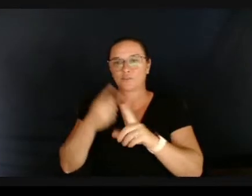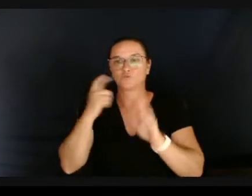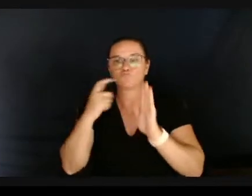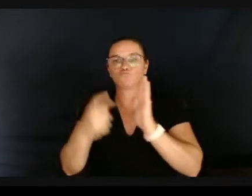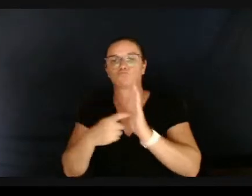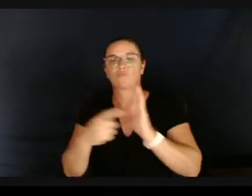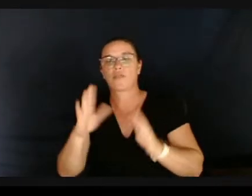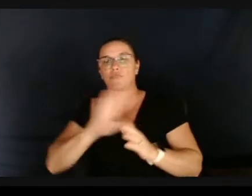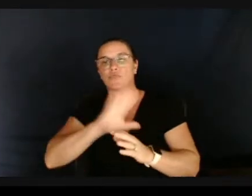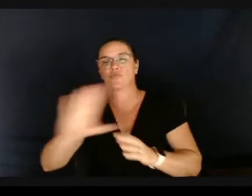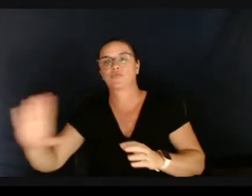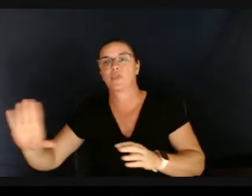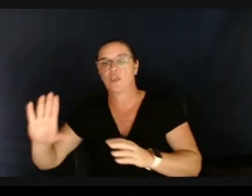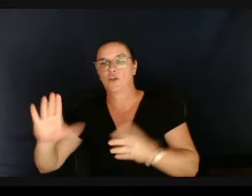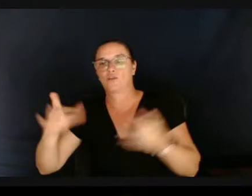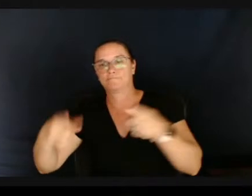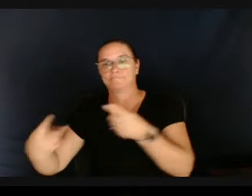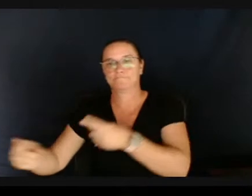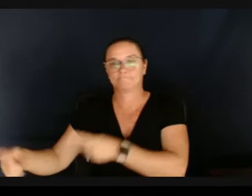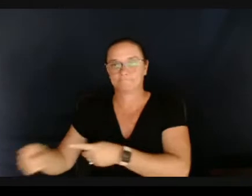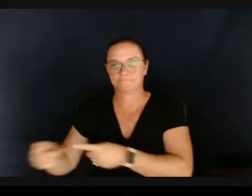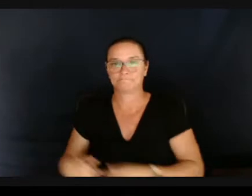that 1946 event,